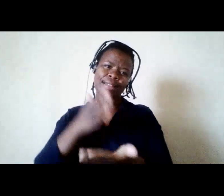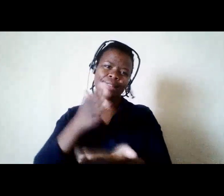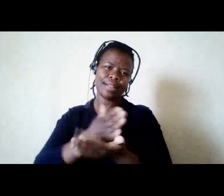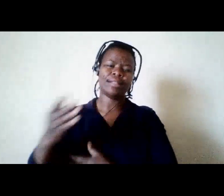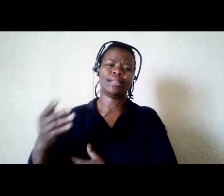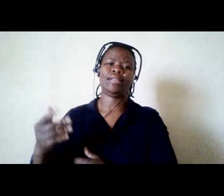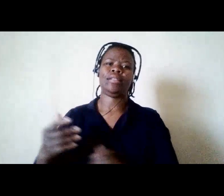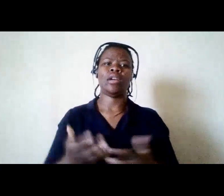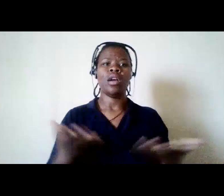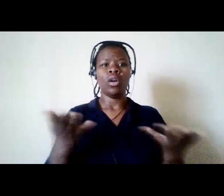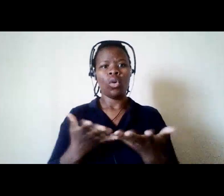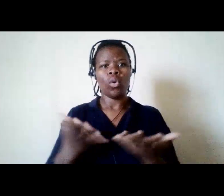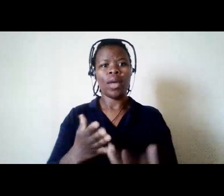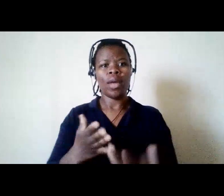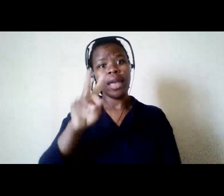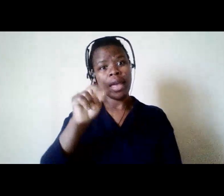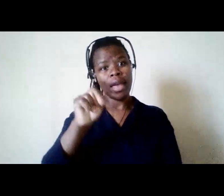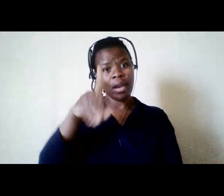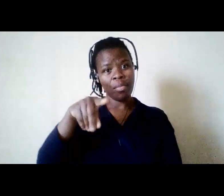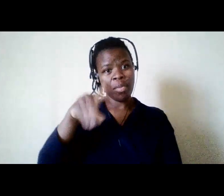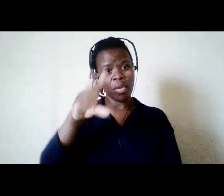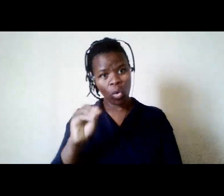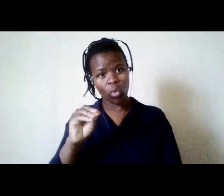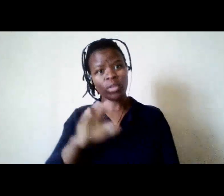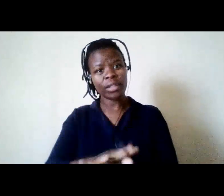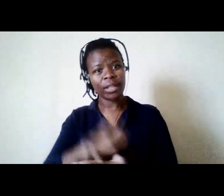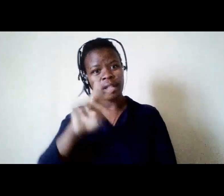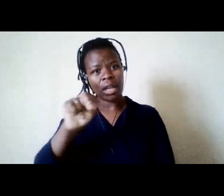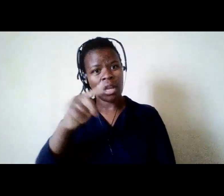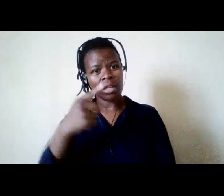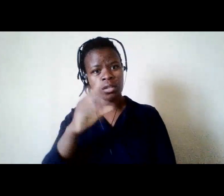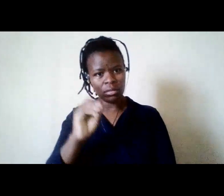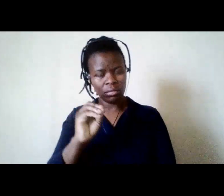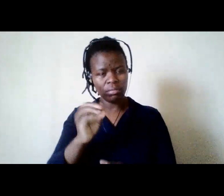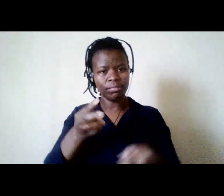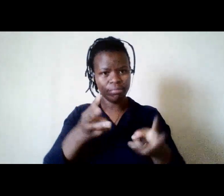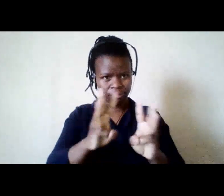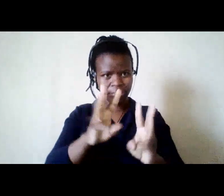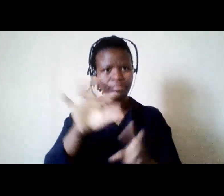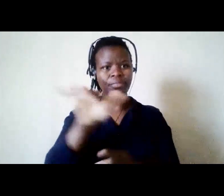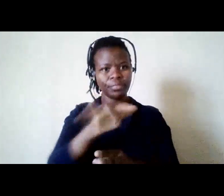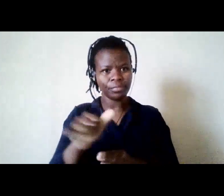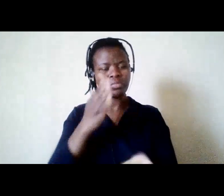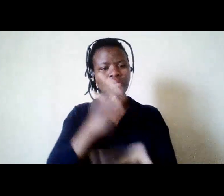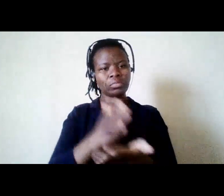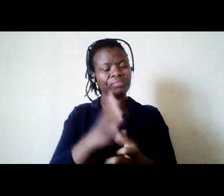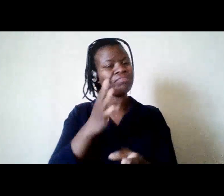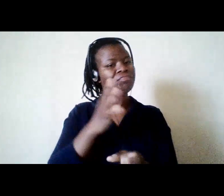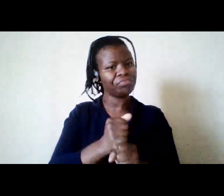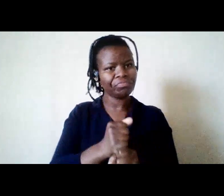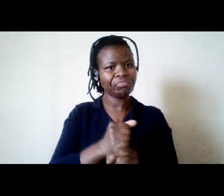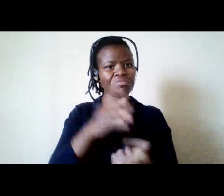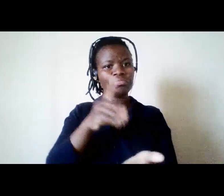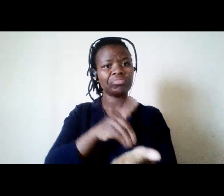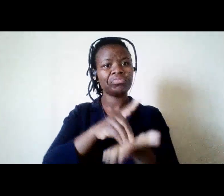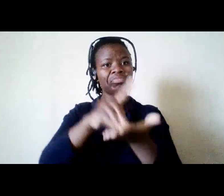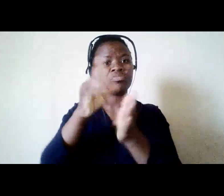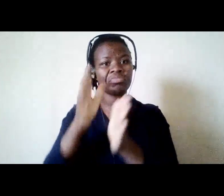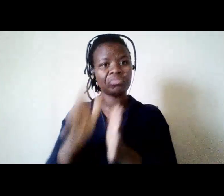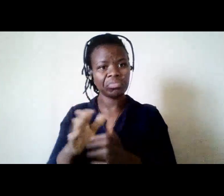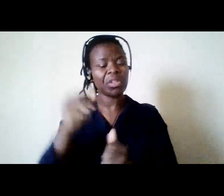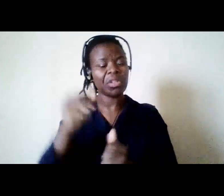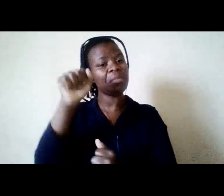in the NPOs, NGOs. I mean, that's the nature of where they get most of the donors and funding. They have to